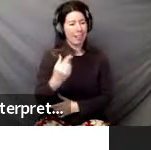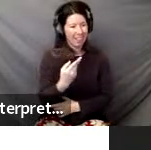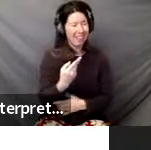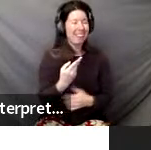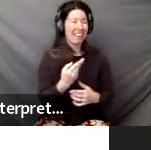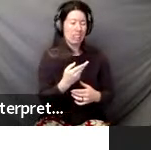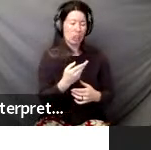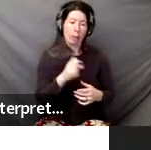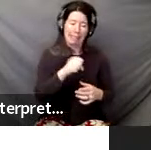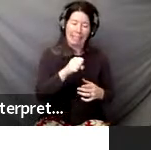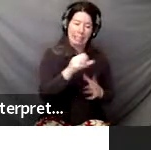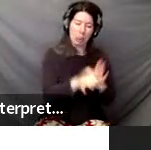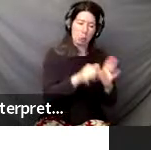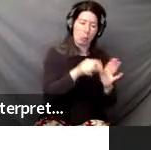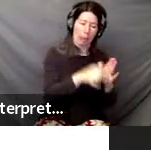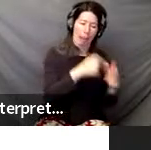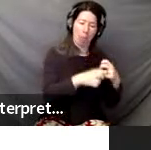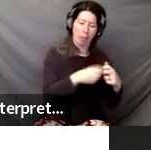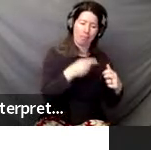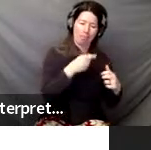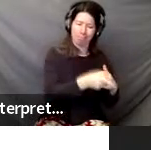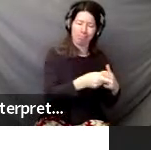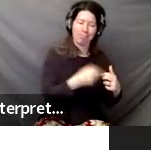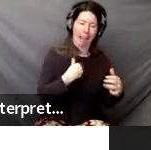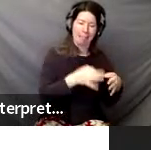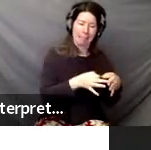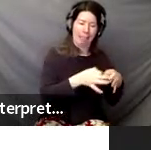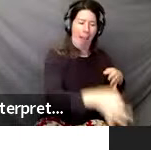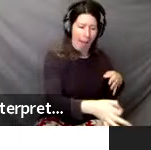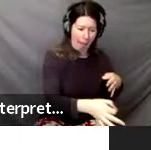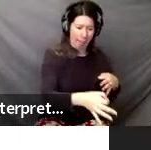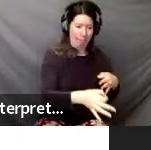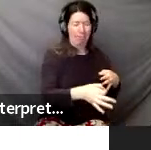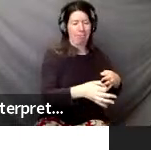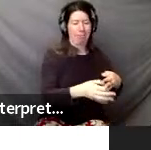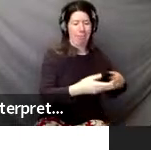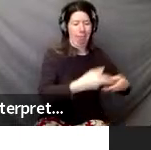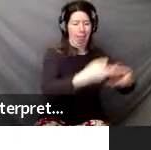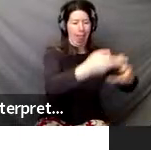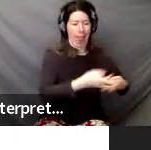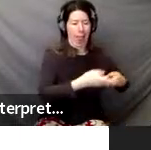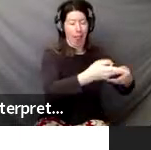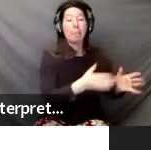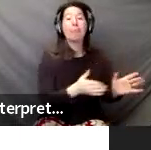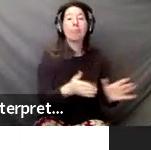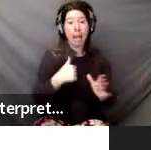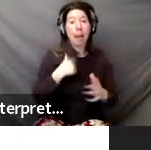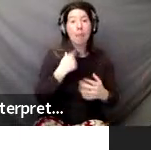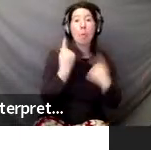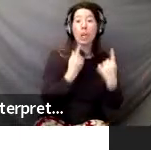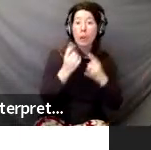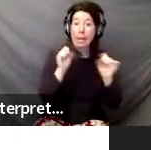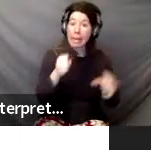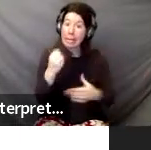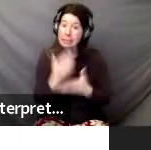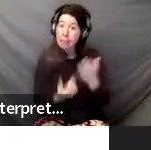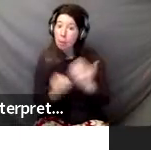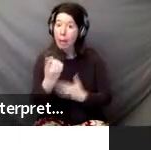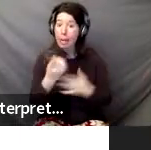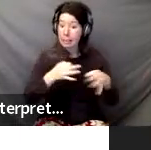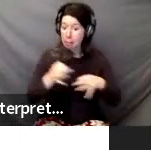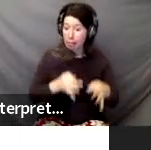so humble apologies that apparently had a delayed transmission. I'm wondering if someone can explain